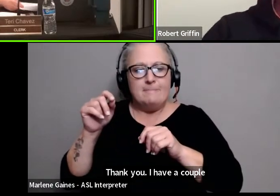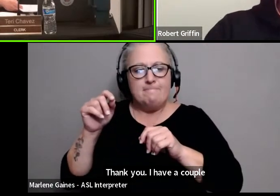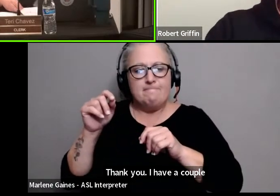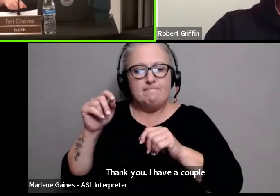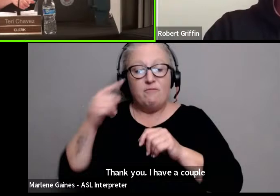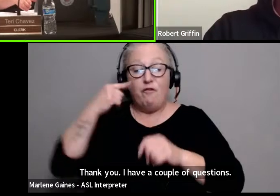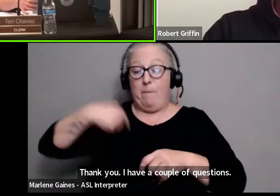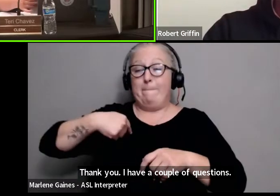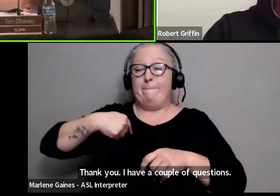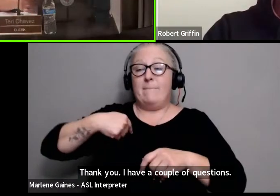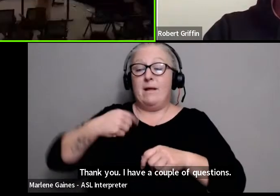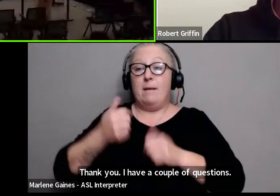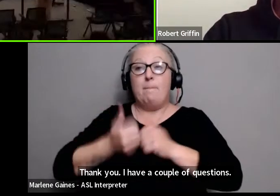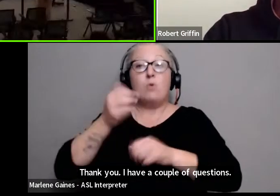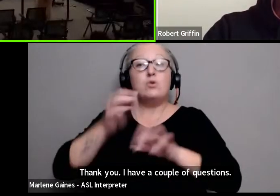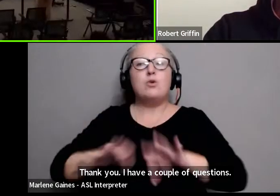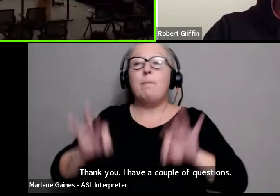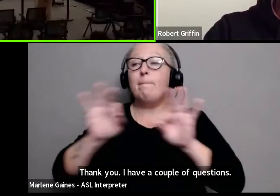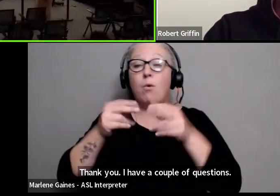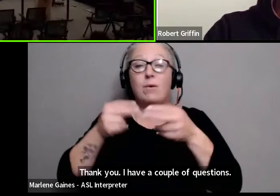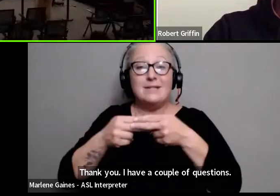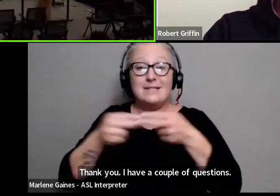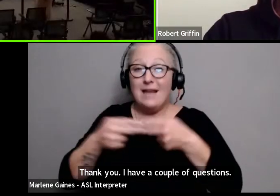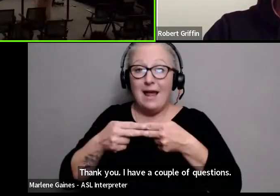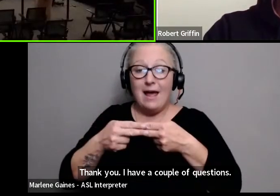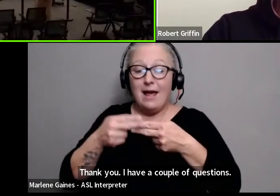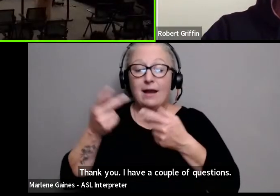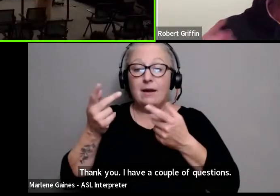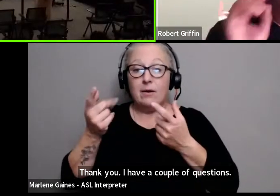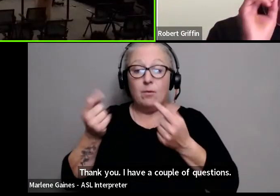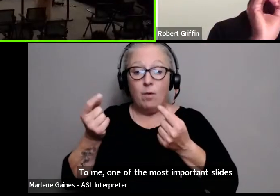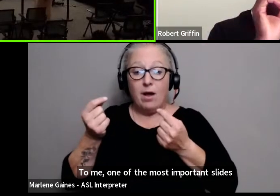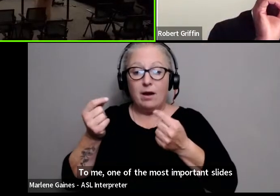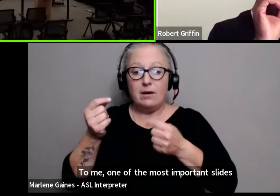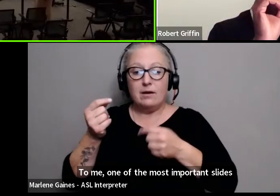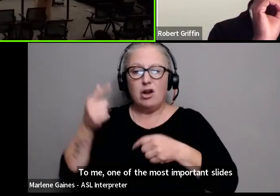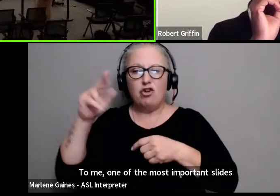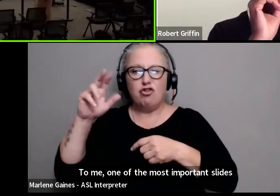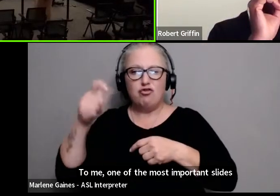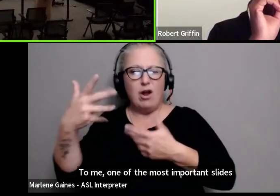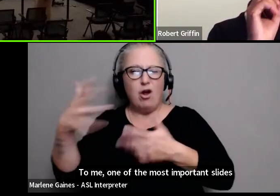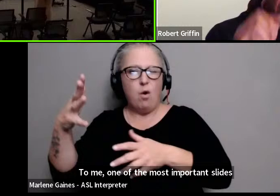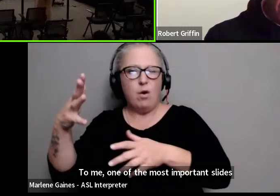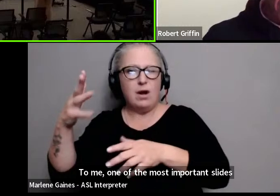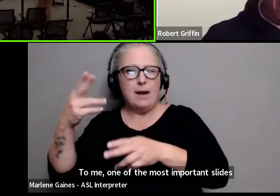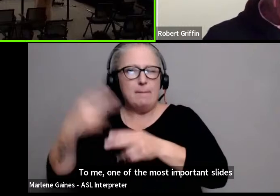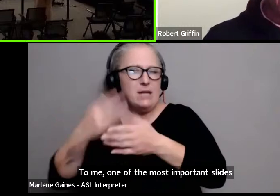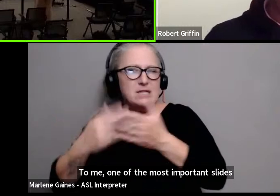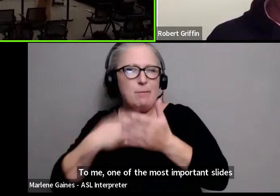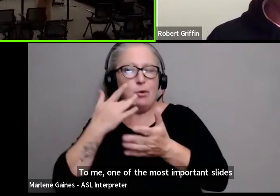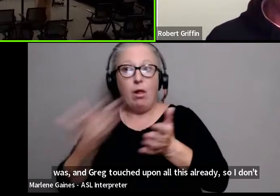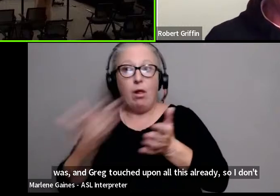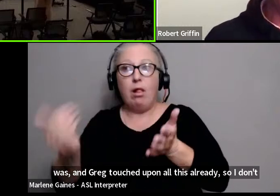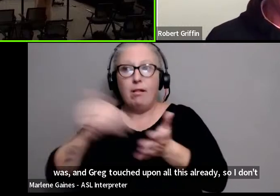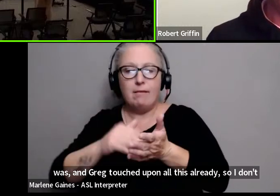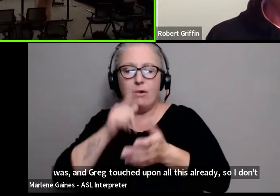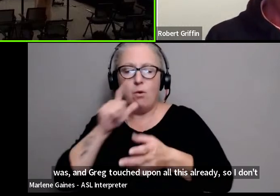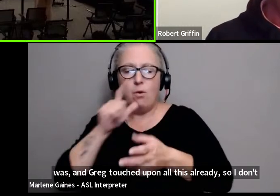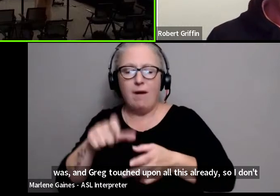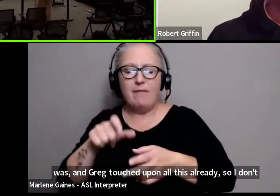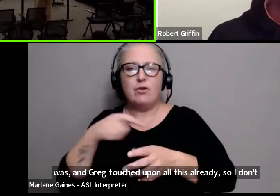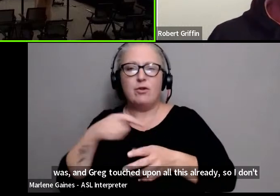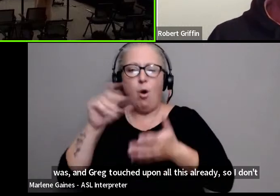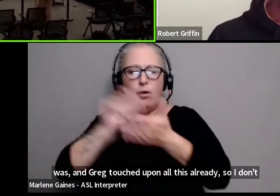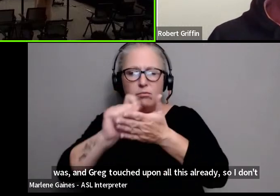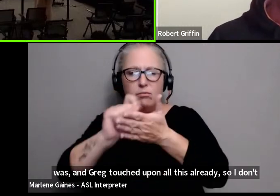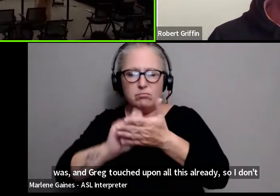To me, one of the most important slides was, and Greg touched upon all this already, so I don't want to reiterate it all. So I already scratched off some